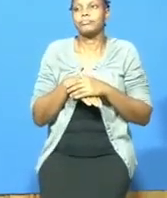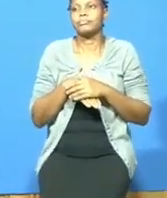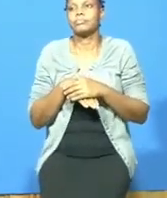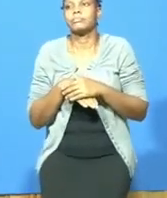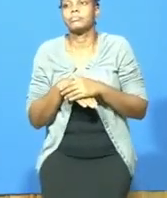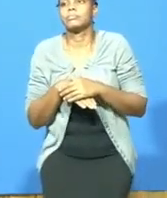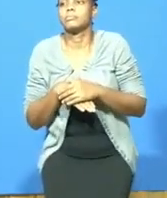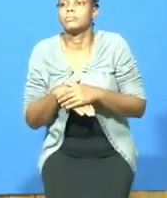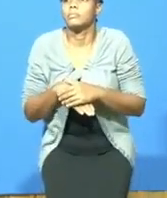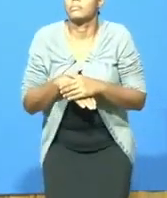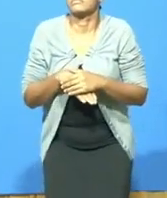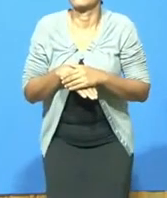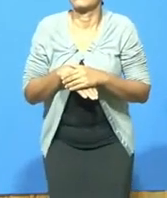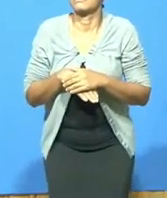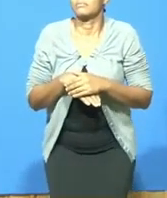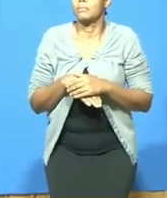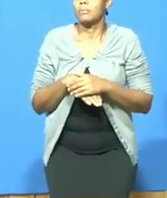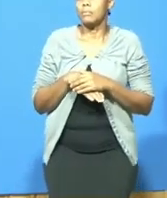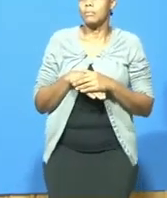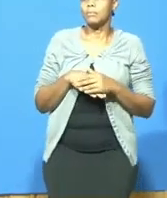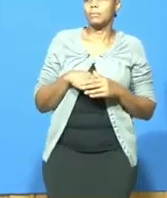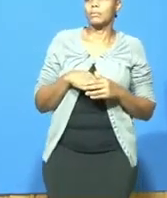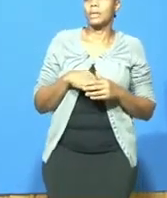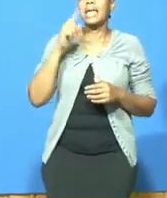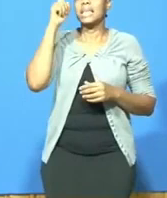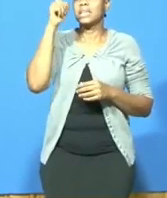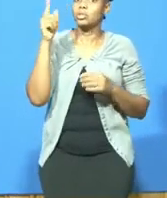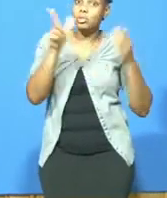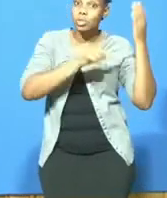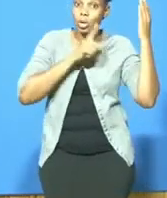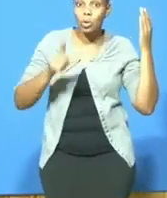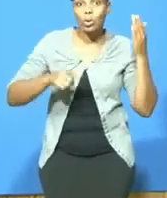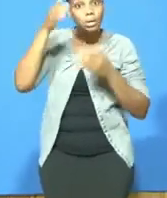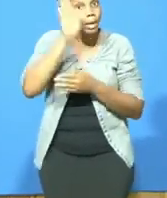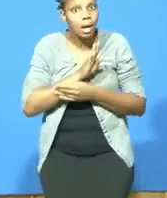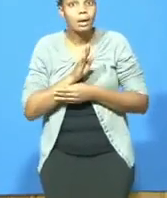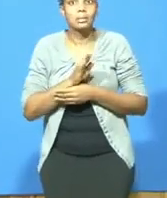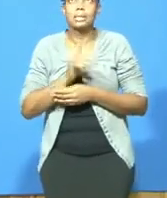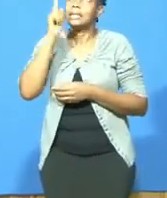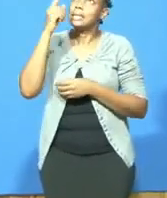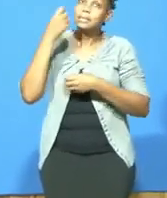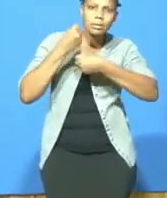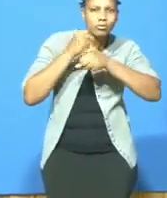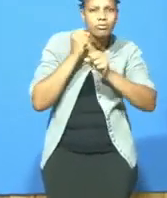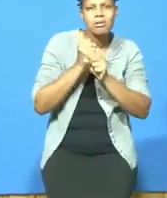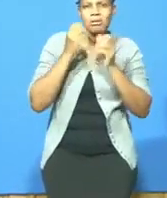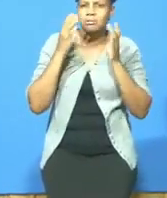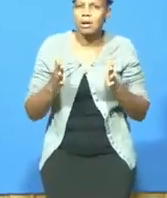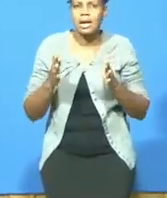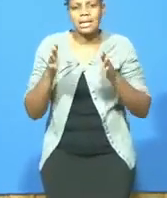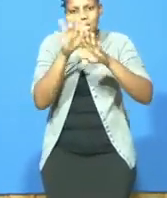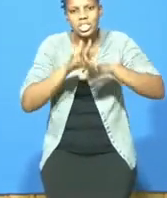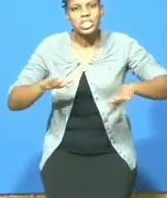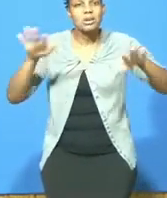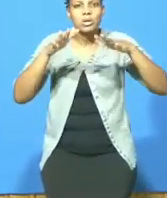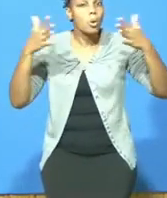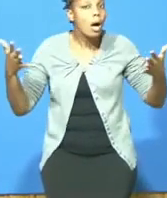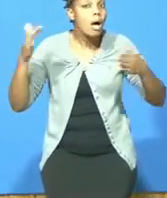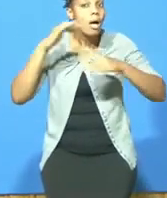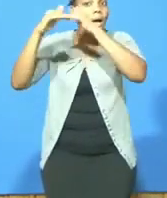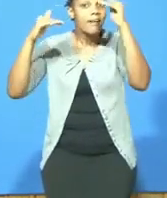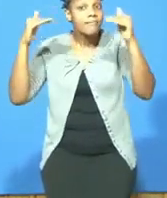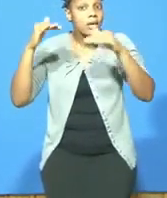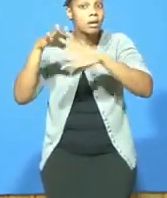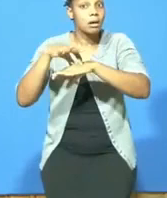He is the Lord God. He is creator. And his territory is both heaven